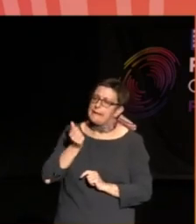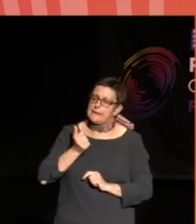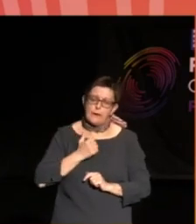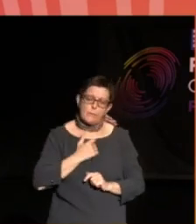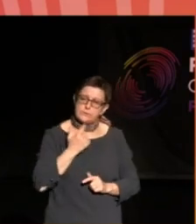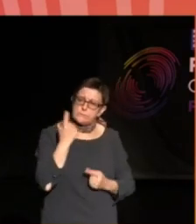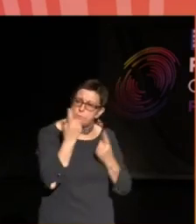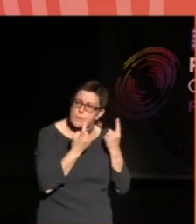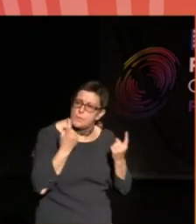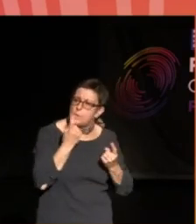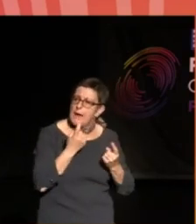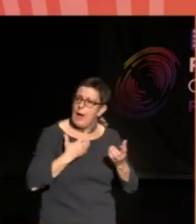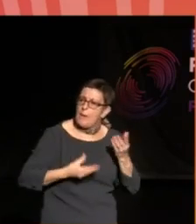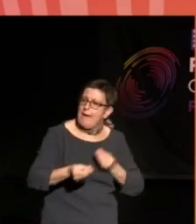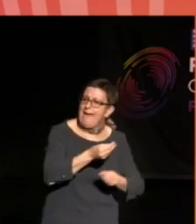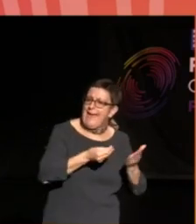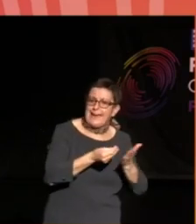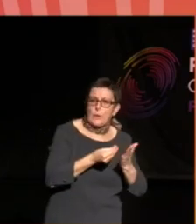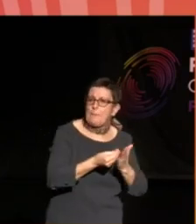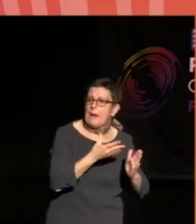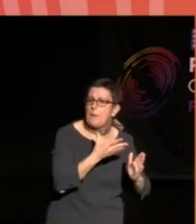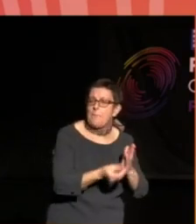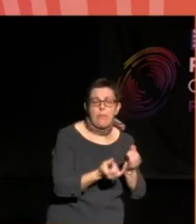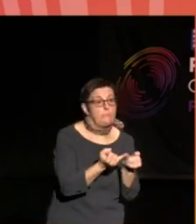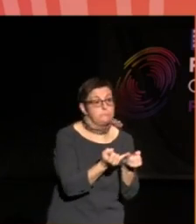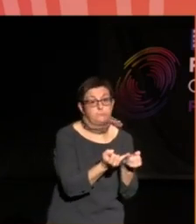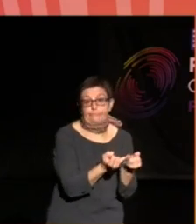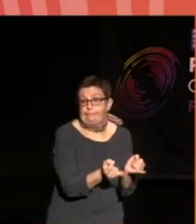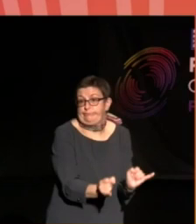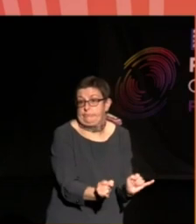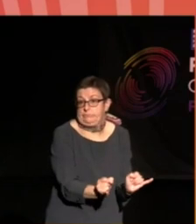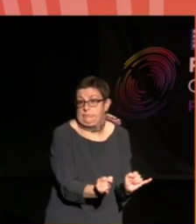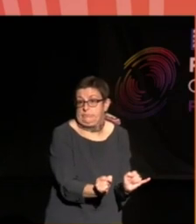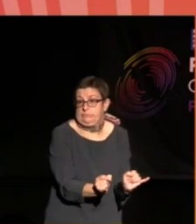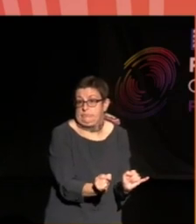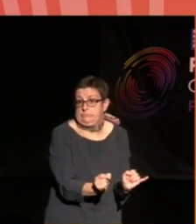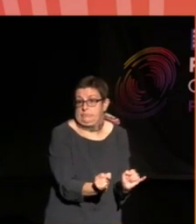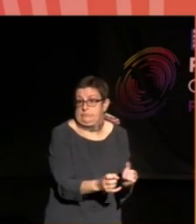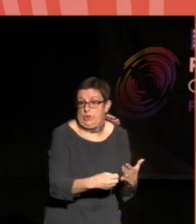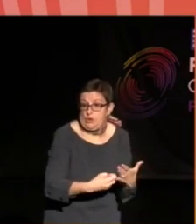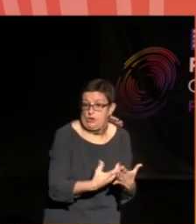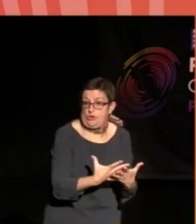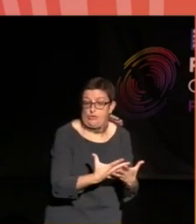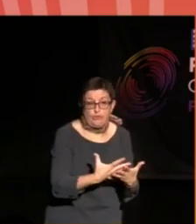with relation to the food system that we have, where growth, good or bad growth,